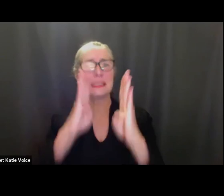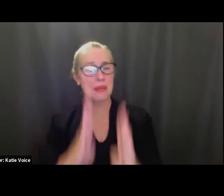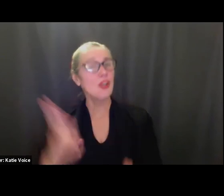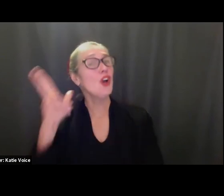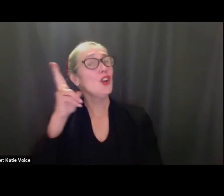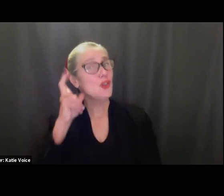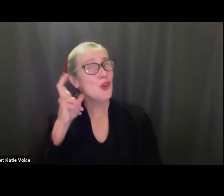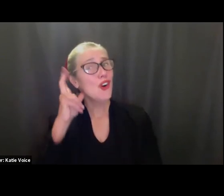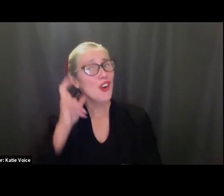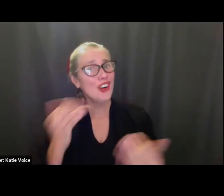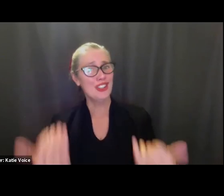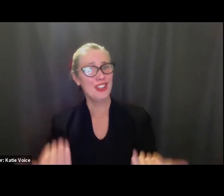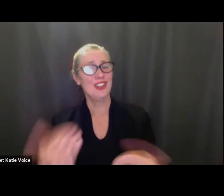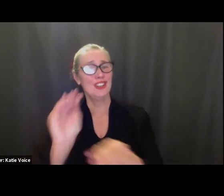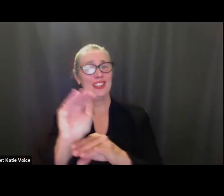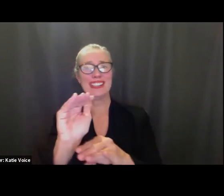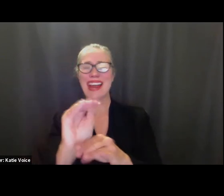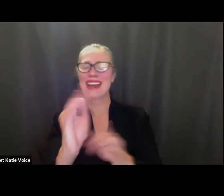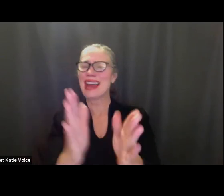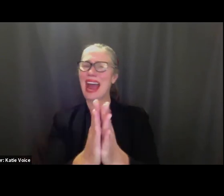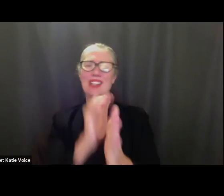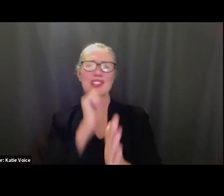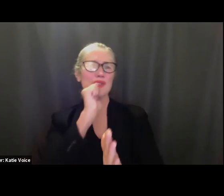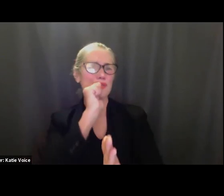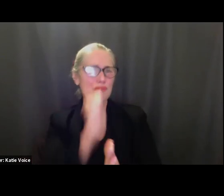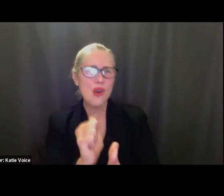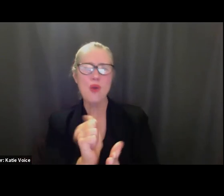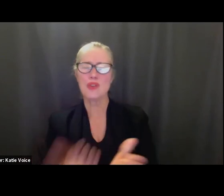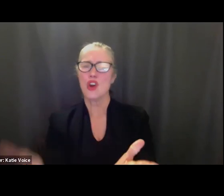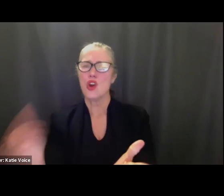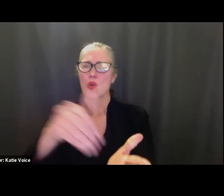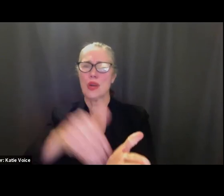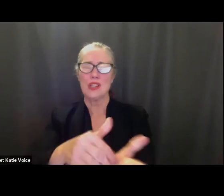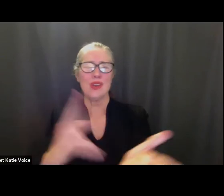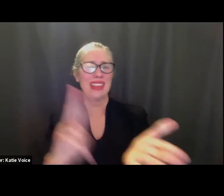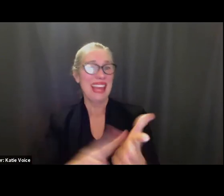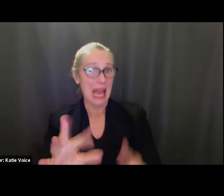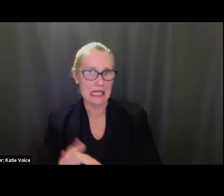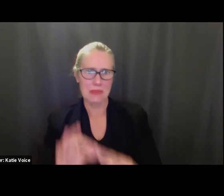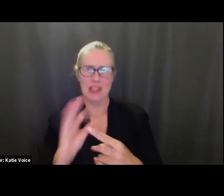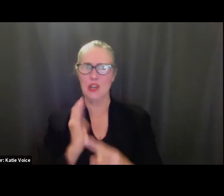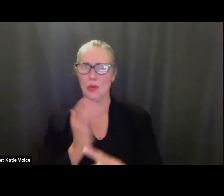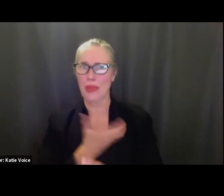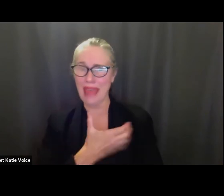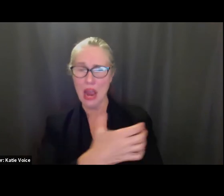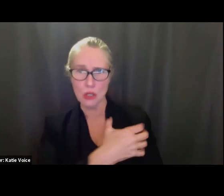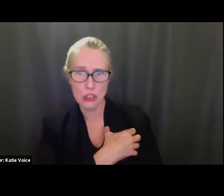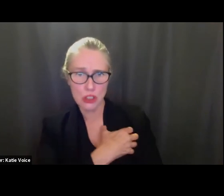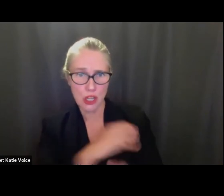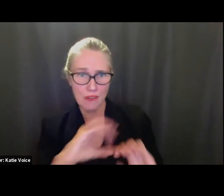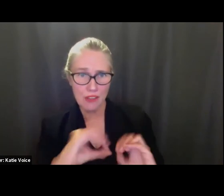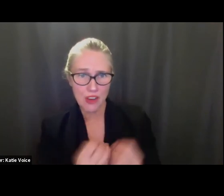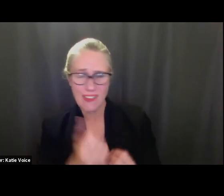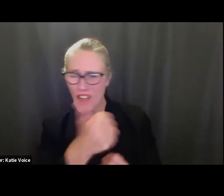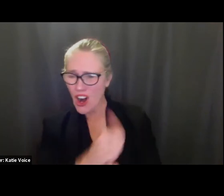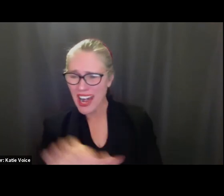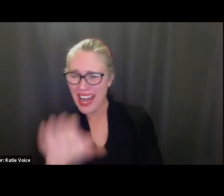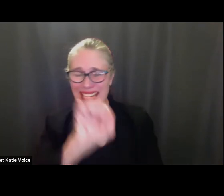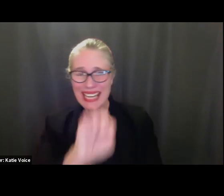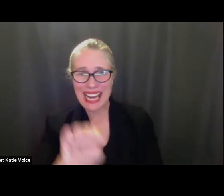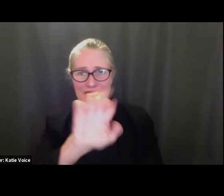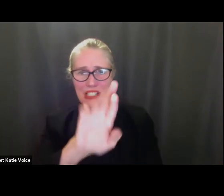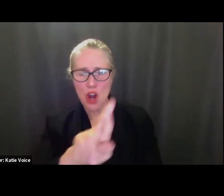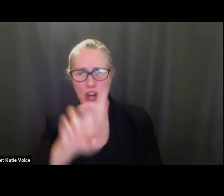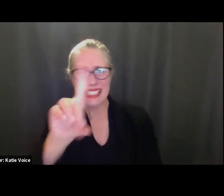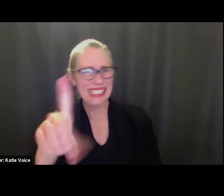tonight and asking you not to renew the contract especially with our sheriff's office or having any srd at san marcos high school